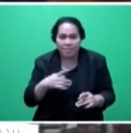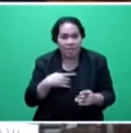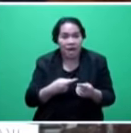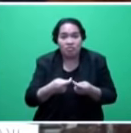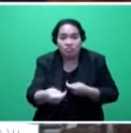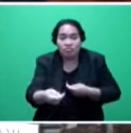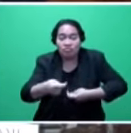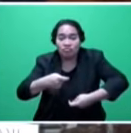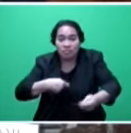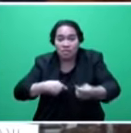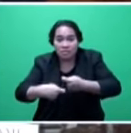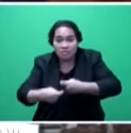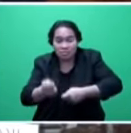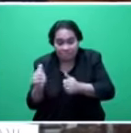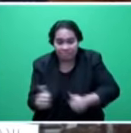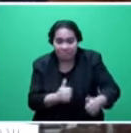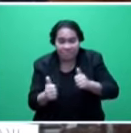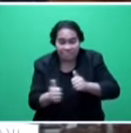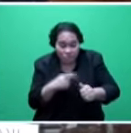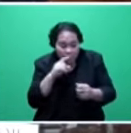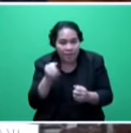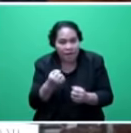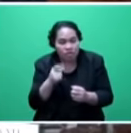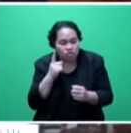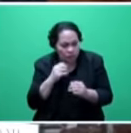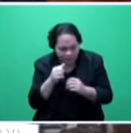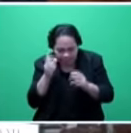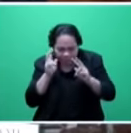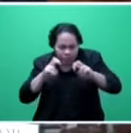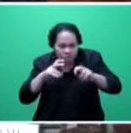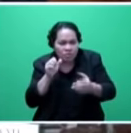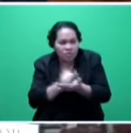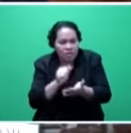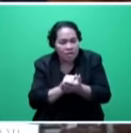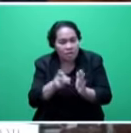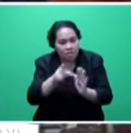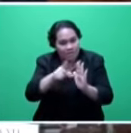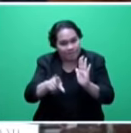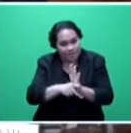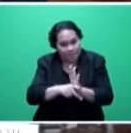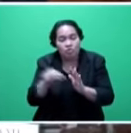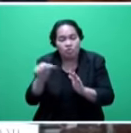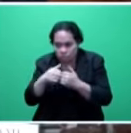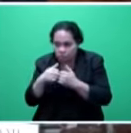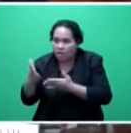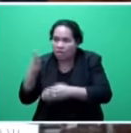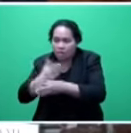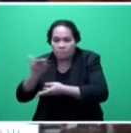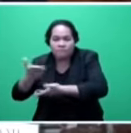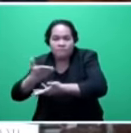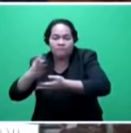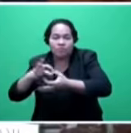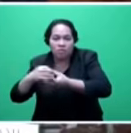made on a reciprocal basis. Therefore, we should rethink our trade policies and resume talks with our traditional